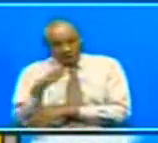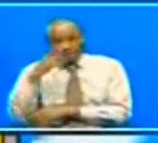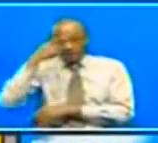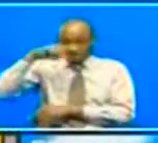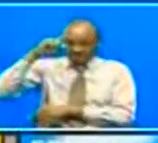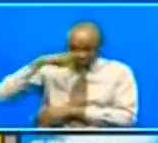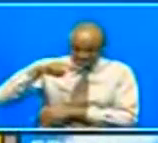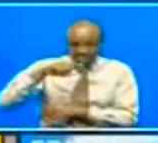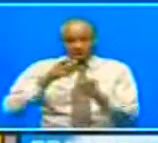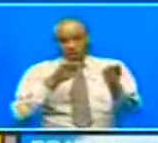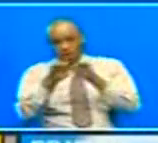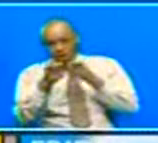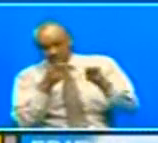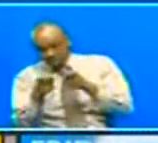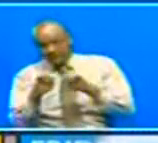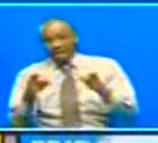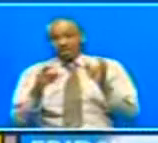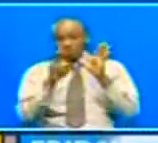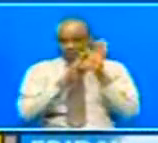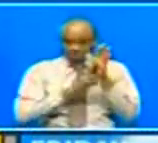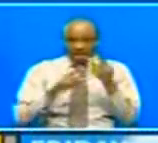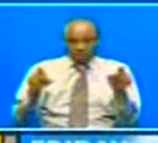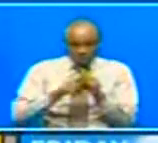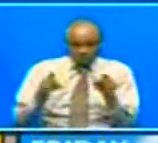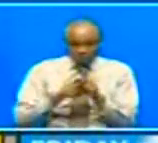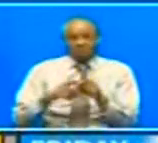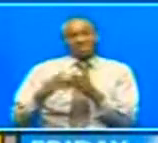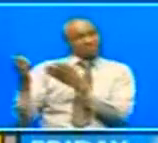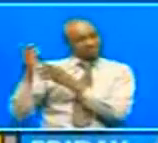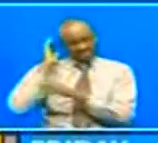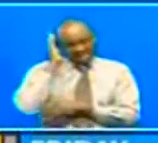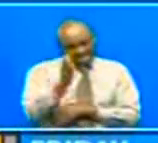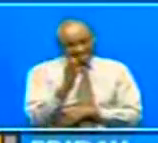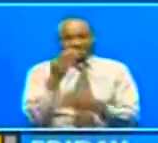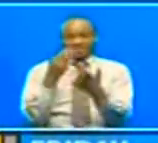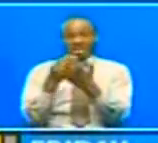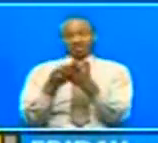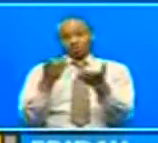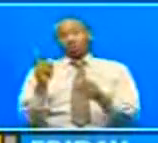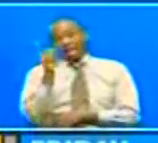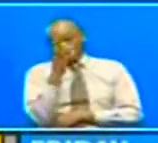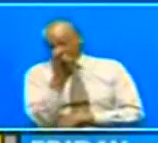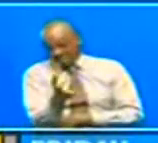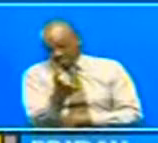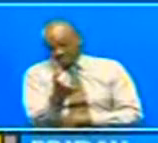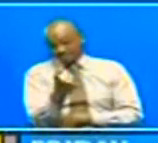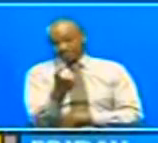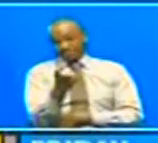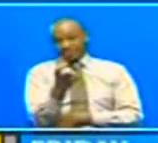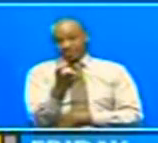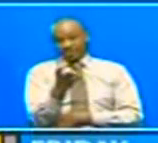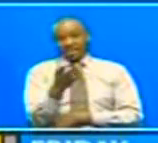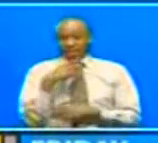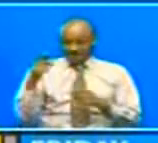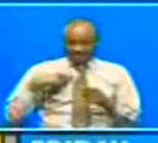policy, regulation, and indeed in terms of bringing direct capital to Nairobi. The London